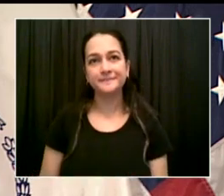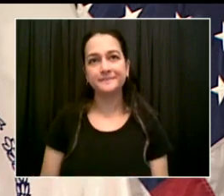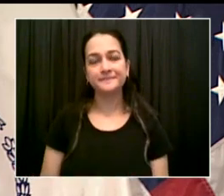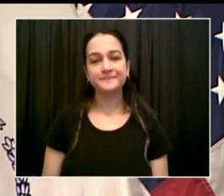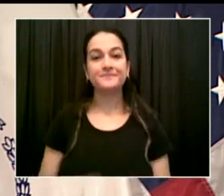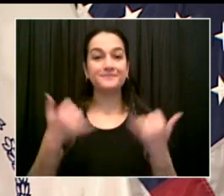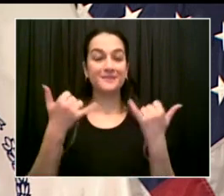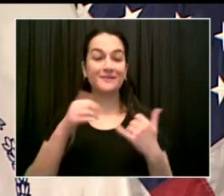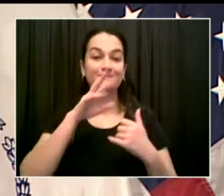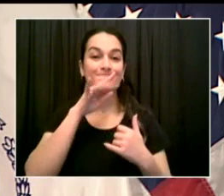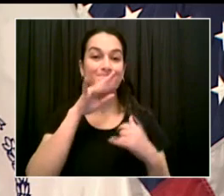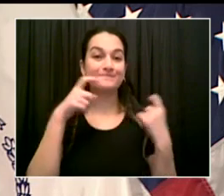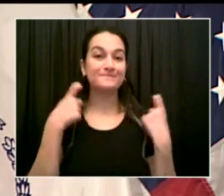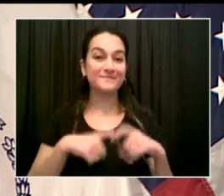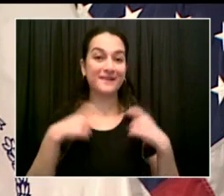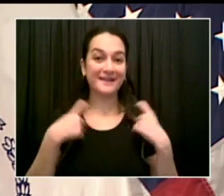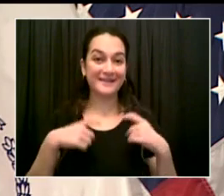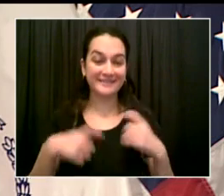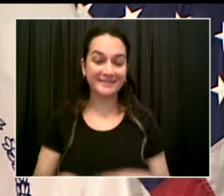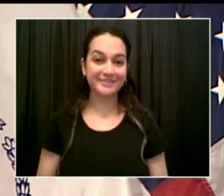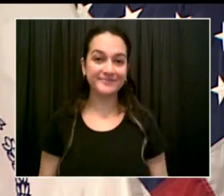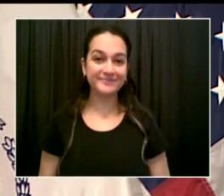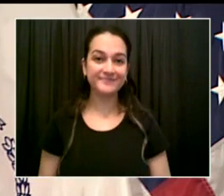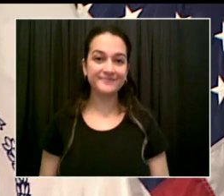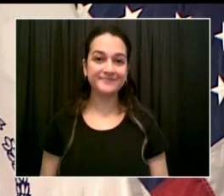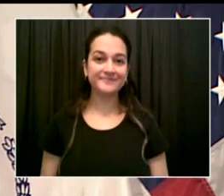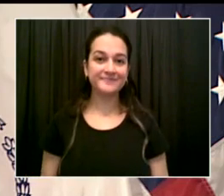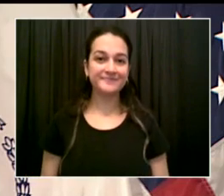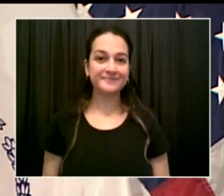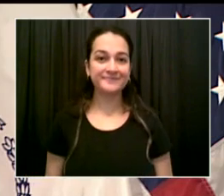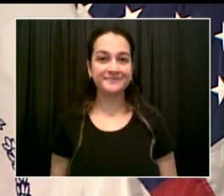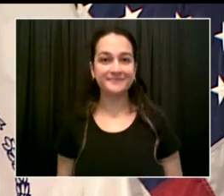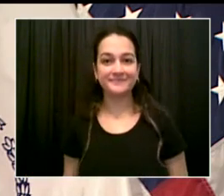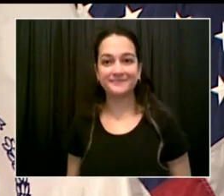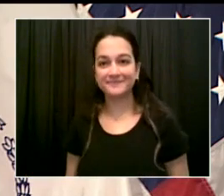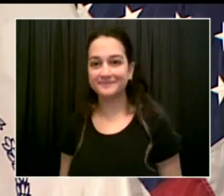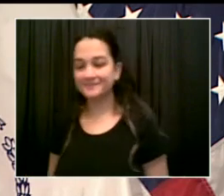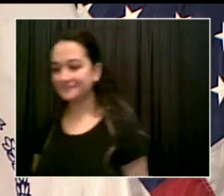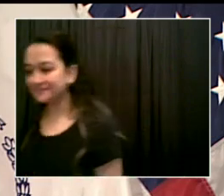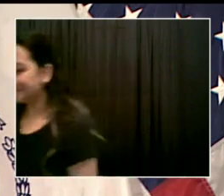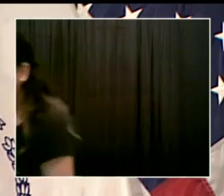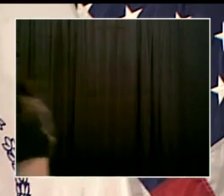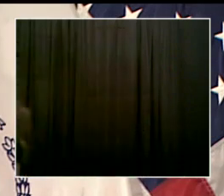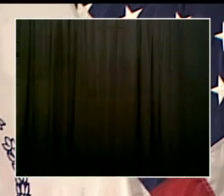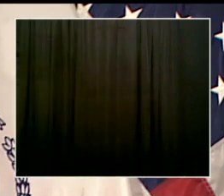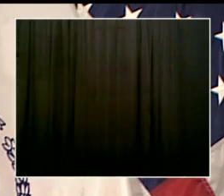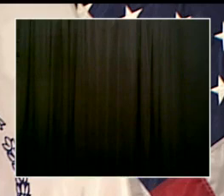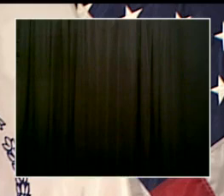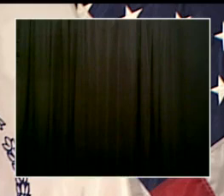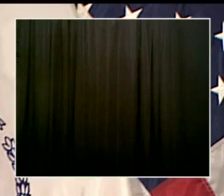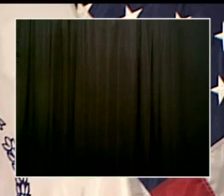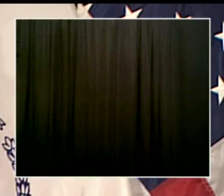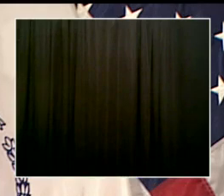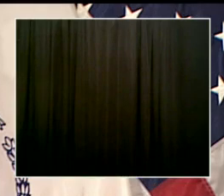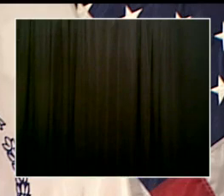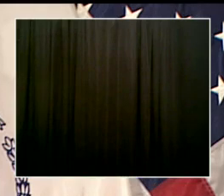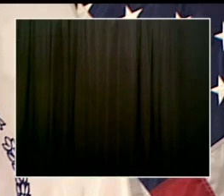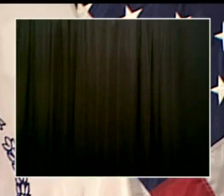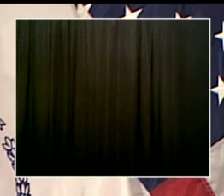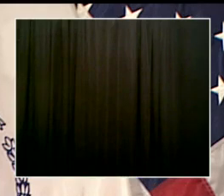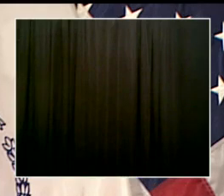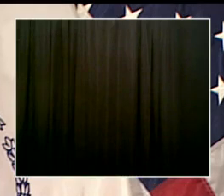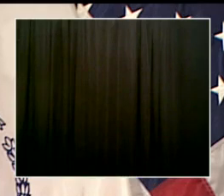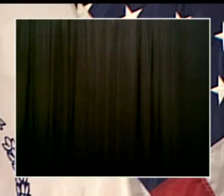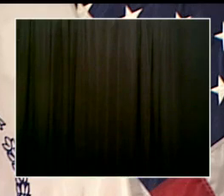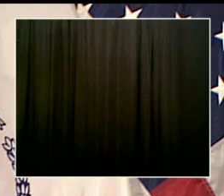Para continuar nuestra lucha contra el COVID, tenemos que mantener a salvo nuestros hospitales y